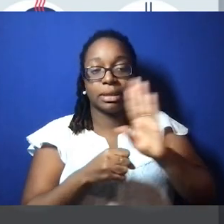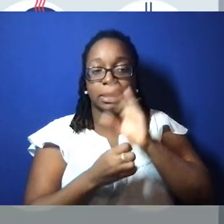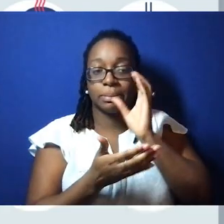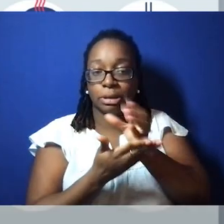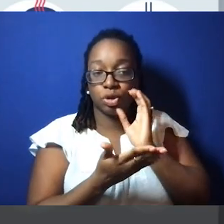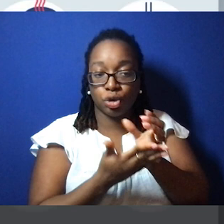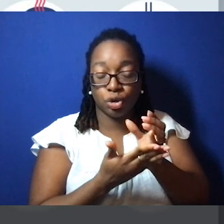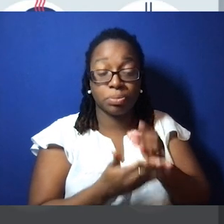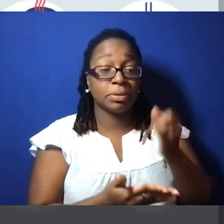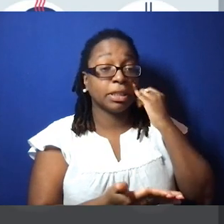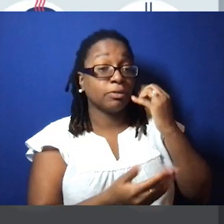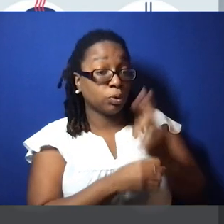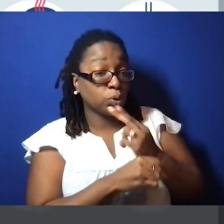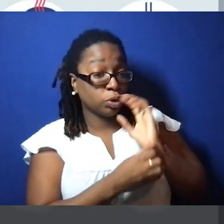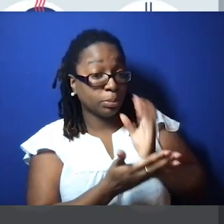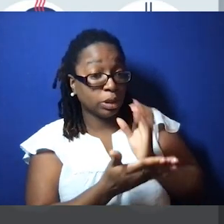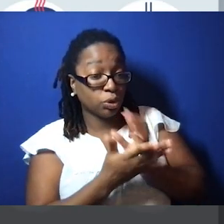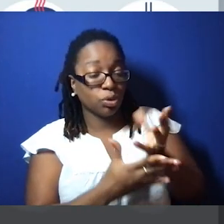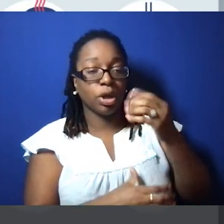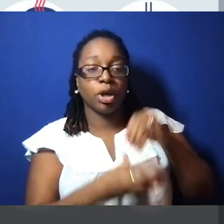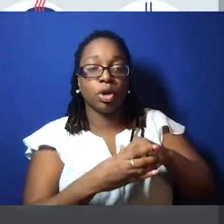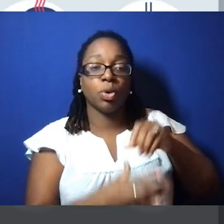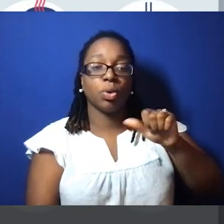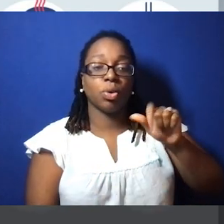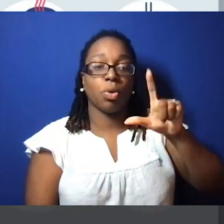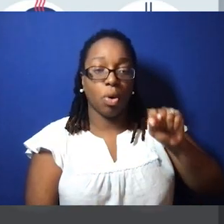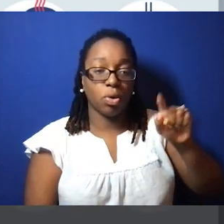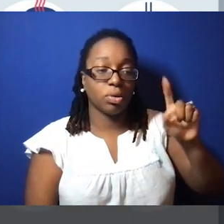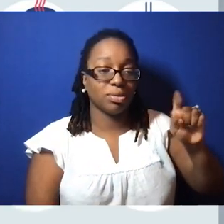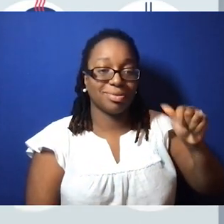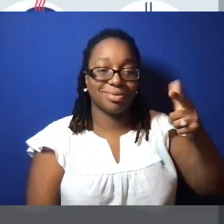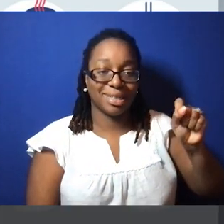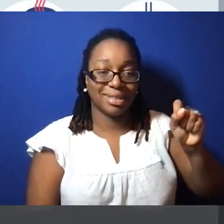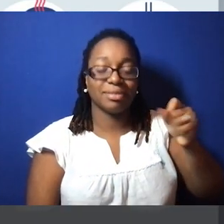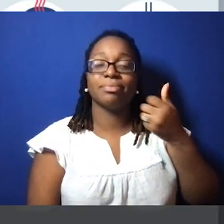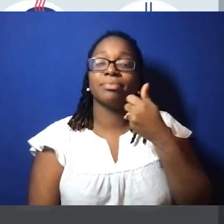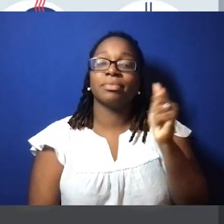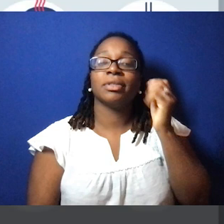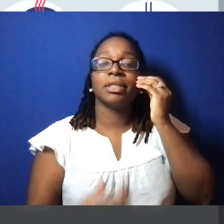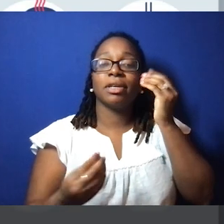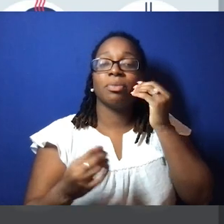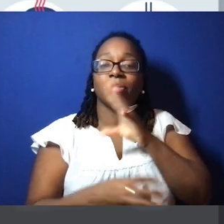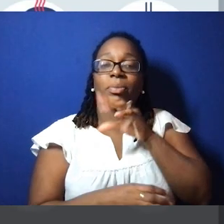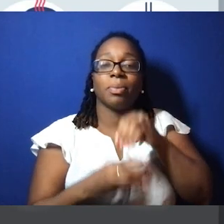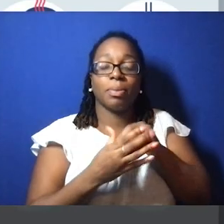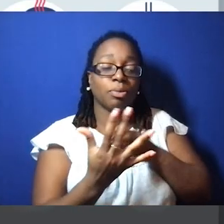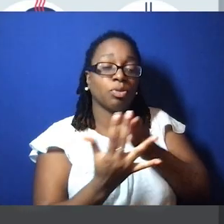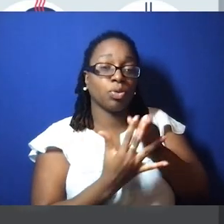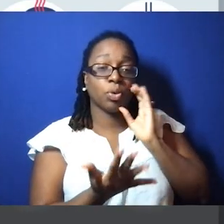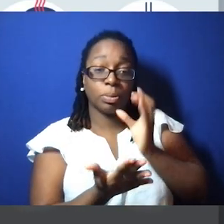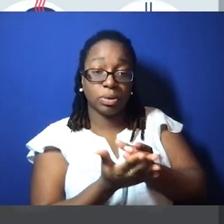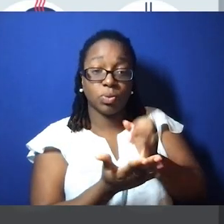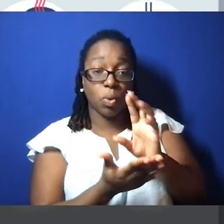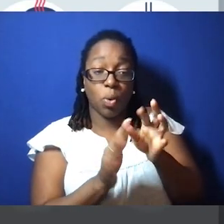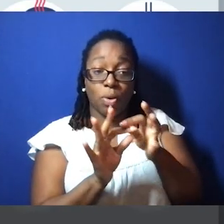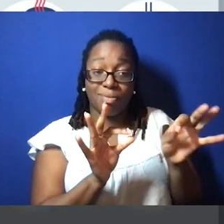pictures. If pictures are used, include alt tags. Any information provided through